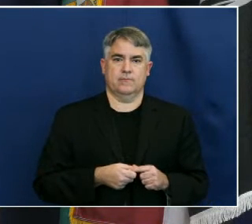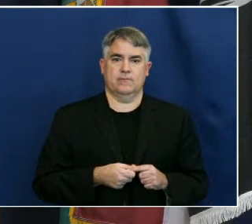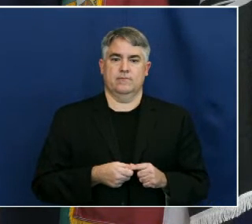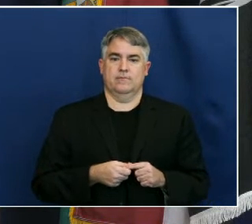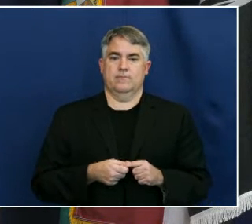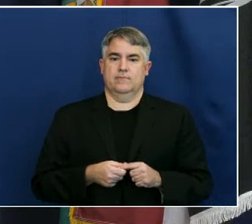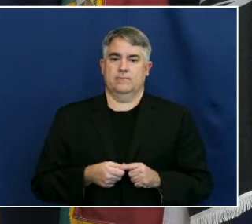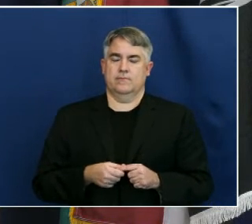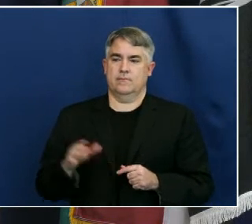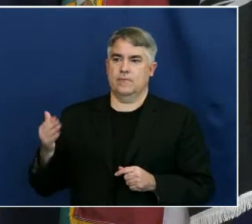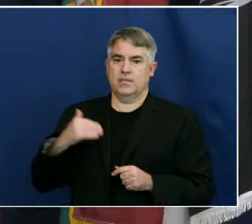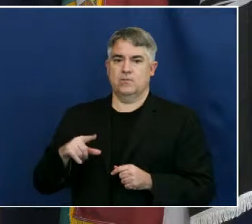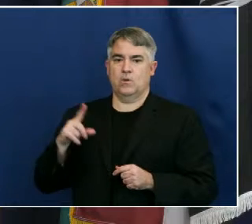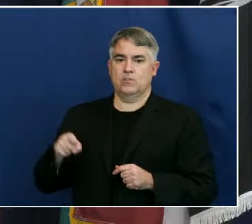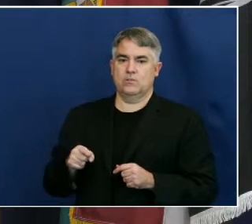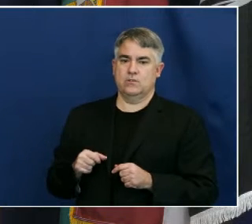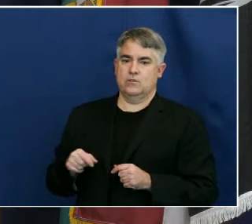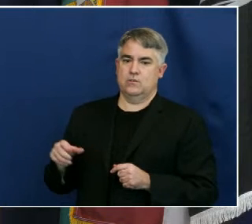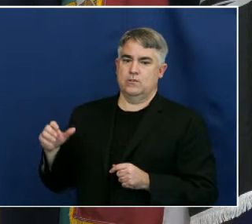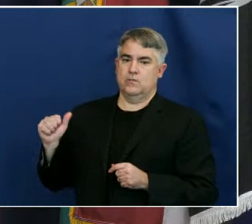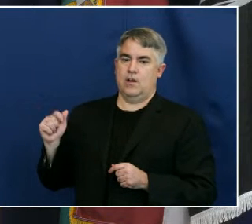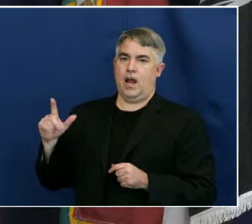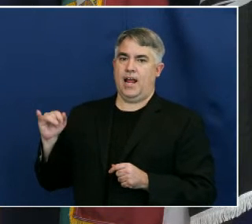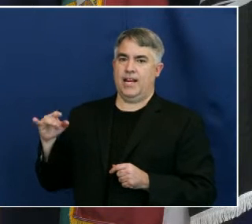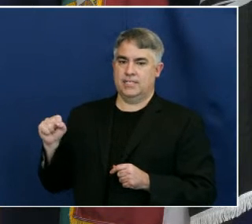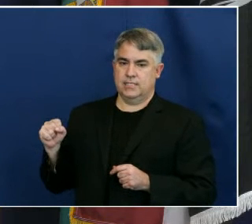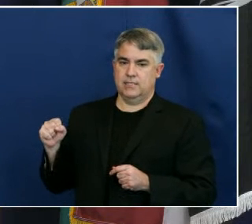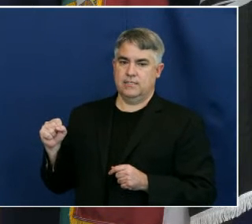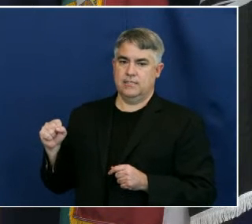Our next caller is Alexis Rivas, NBC7.